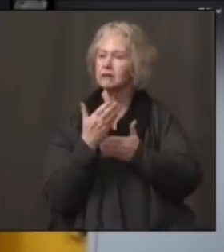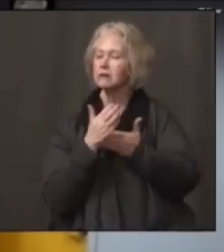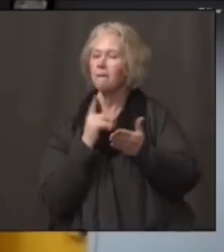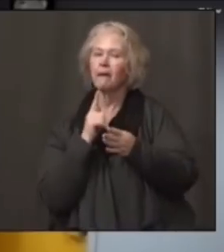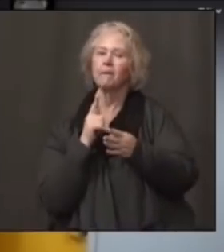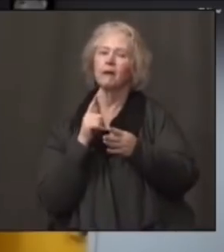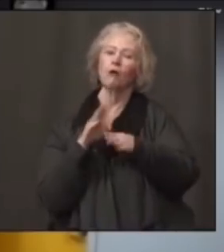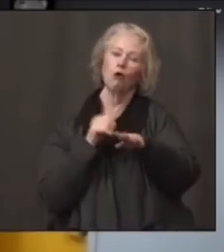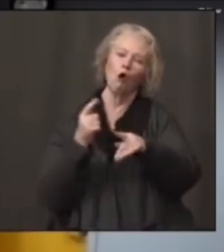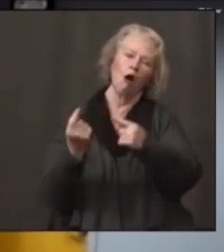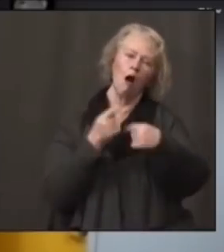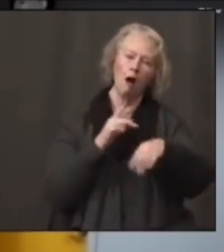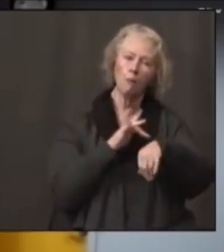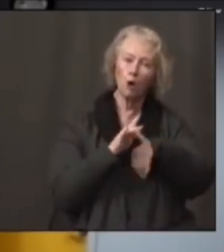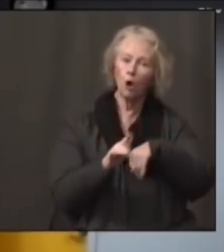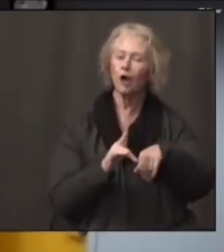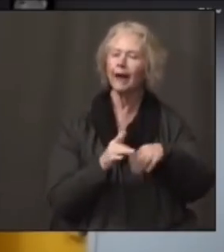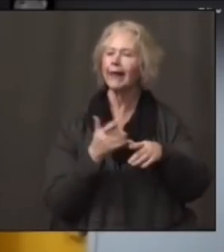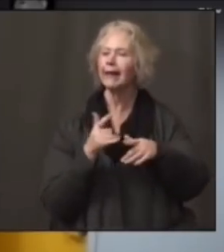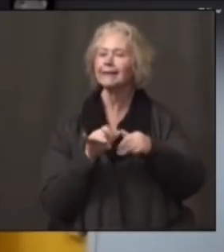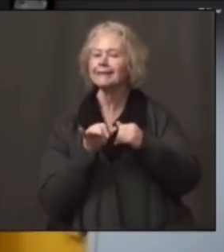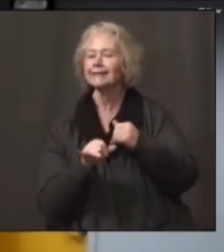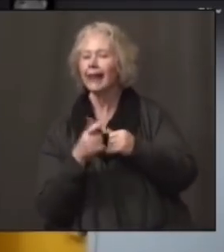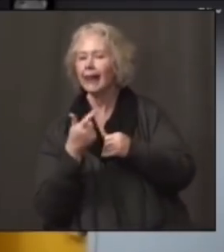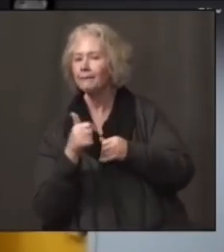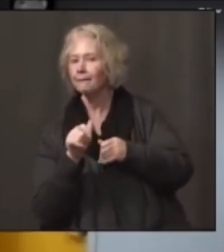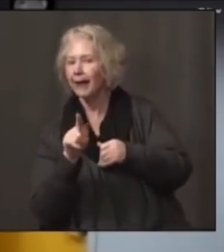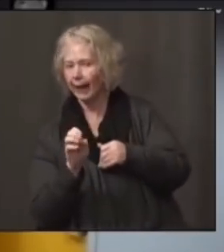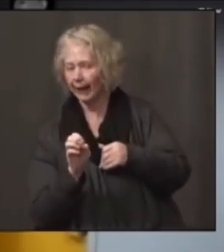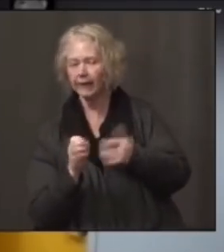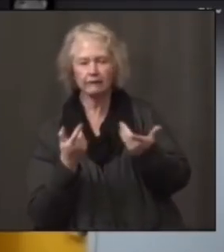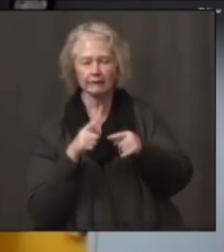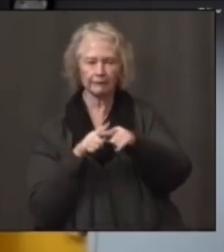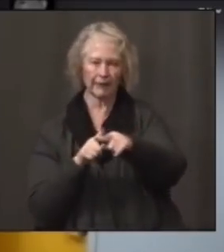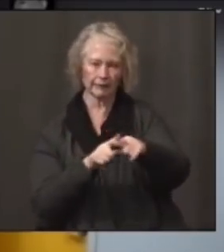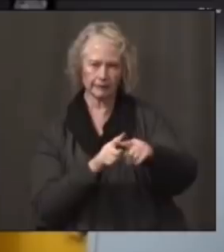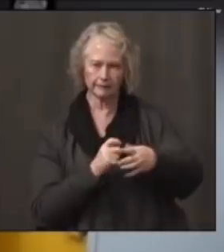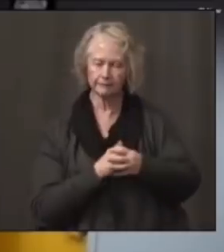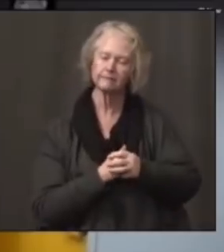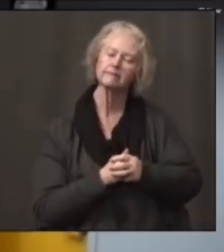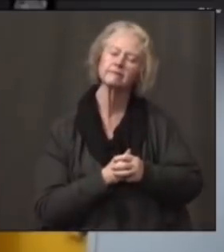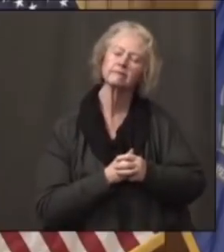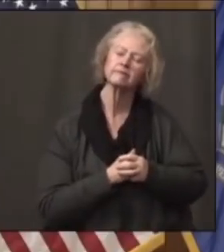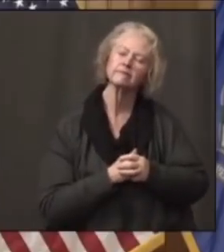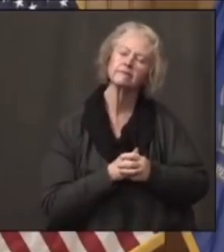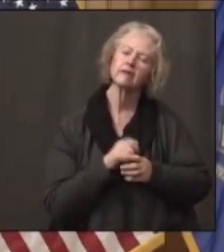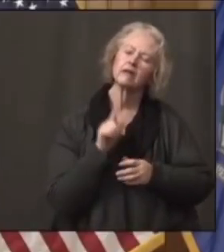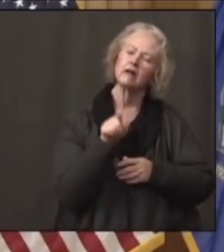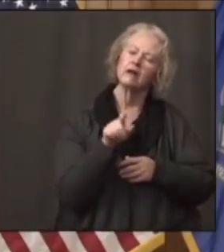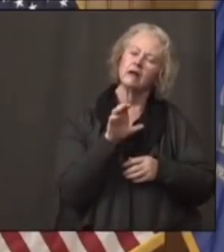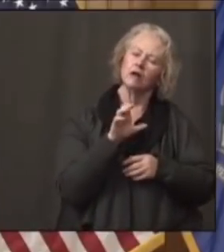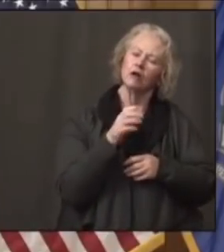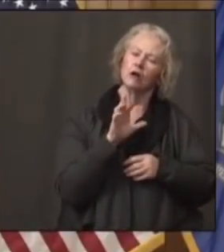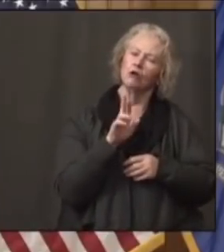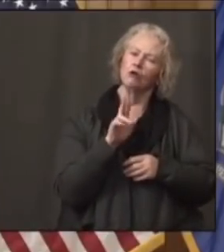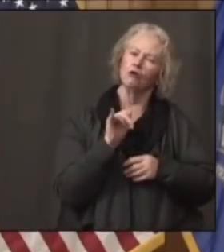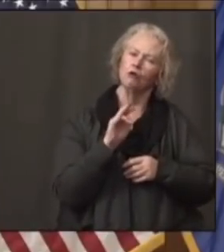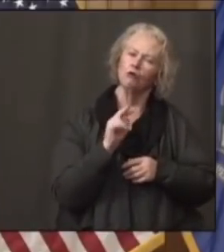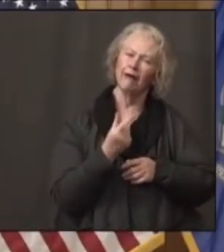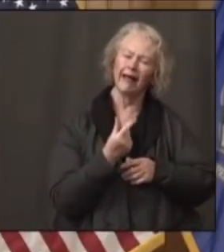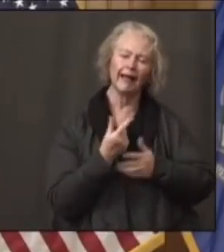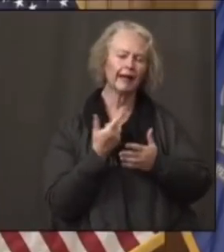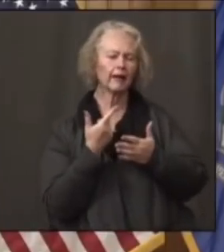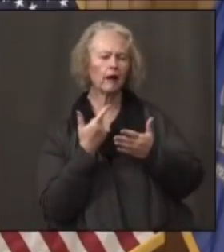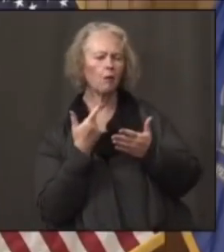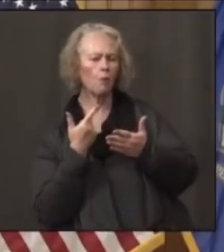That's certainly at his discretion, pending the need. And Craig, can you just sort of address what Eversource